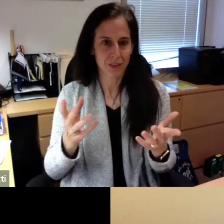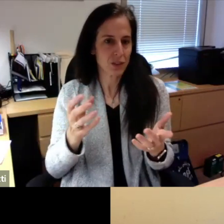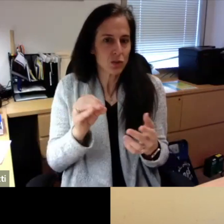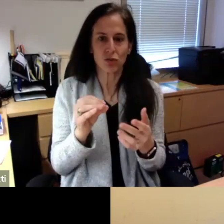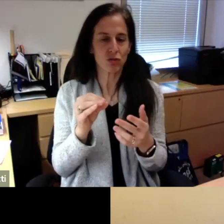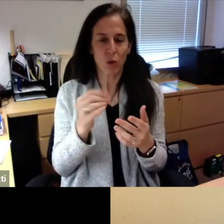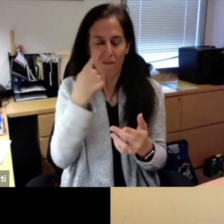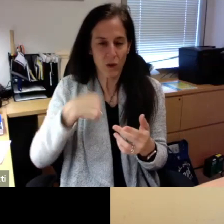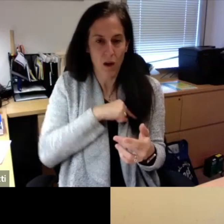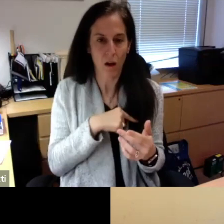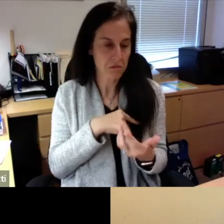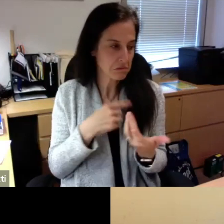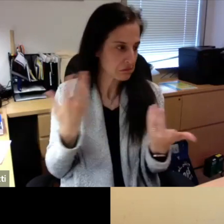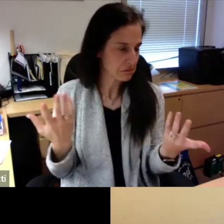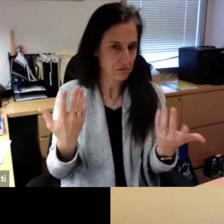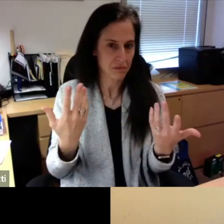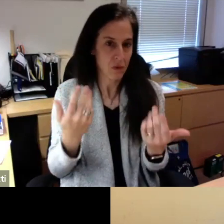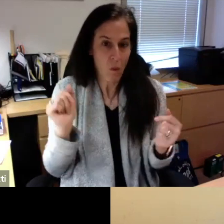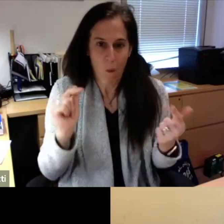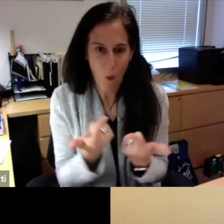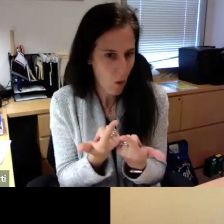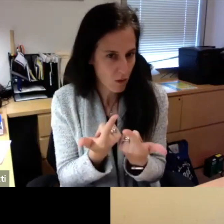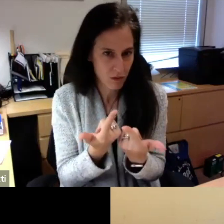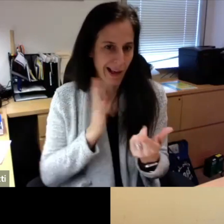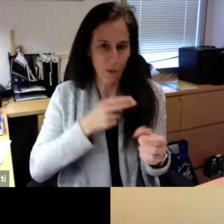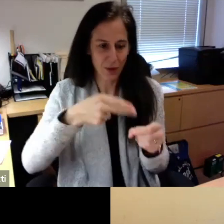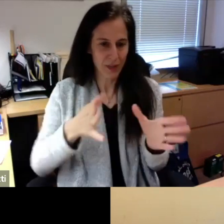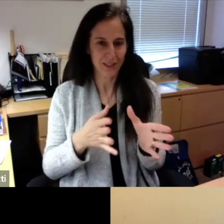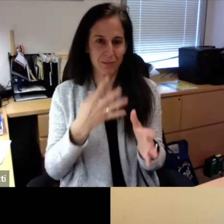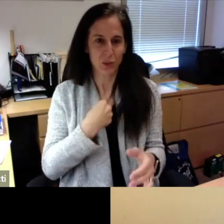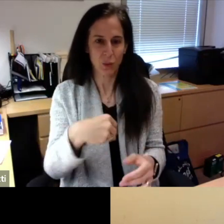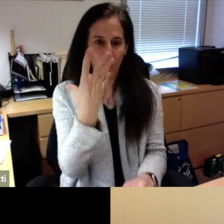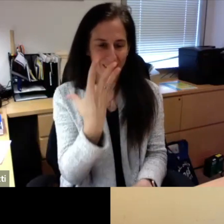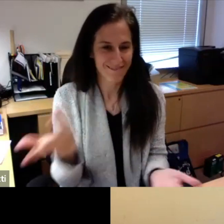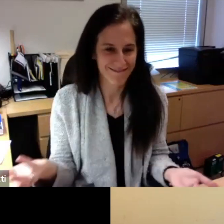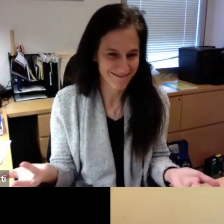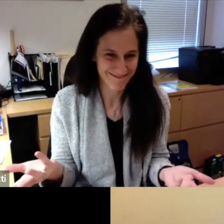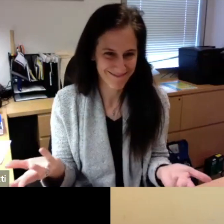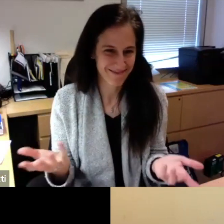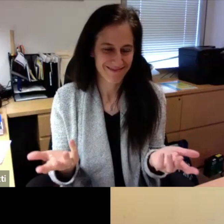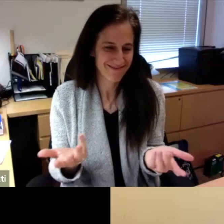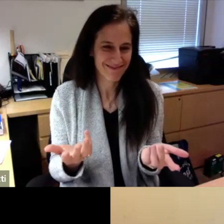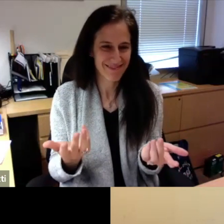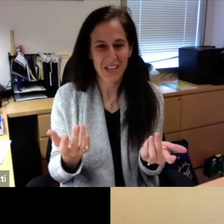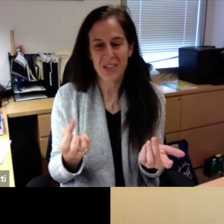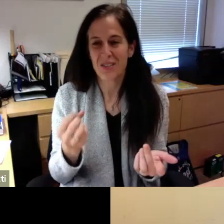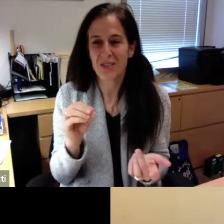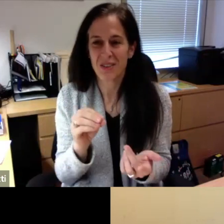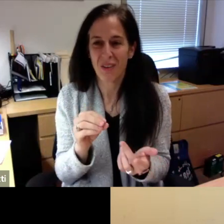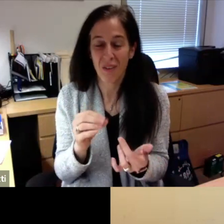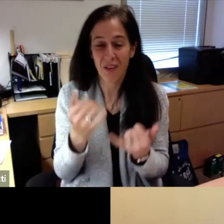country. And so for us, it was not top of mind at all. All the participants were always white, and that was just what